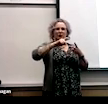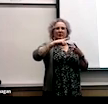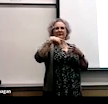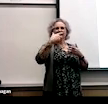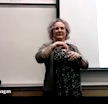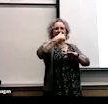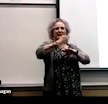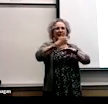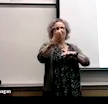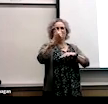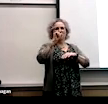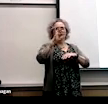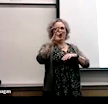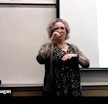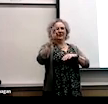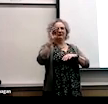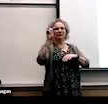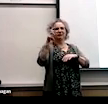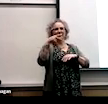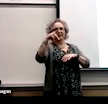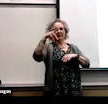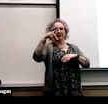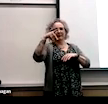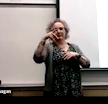not capable of making their own decisions?